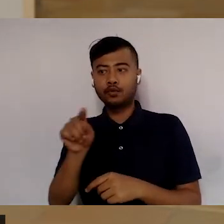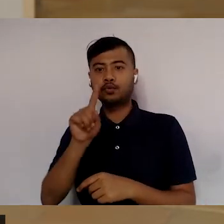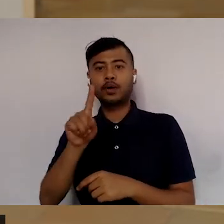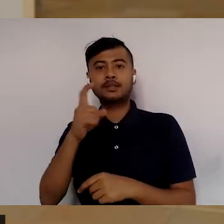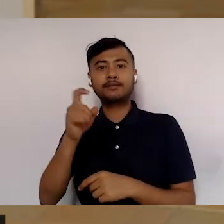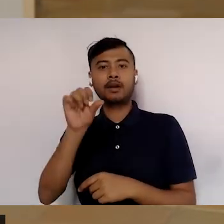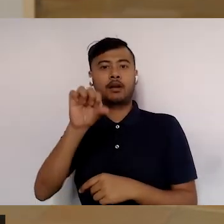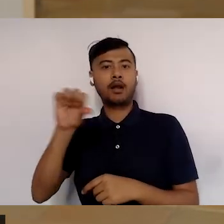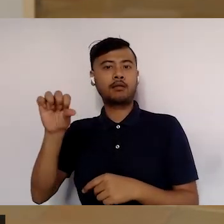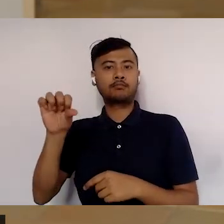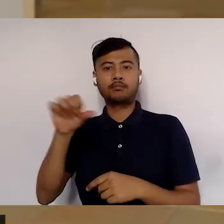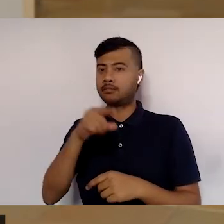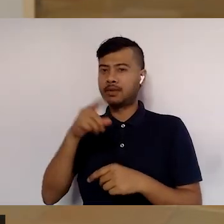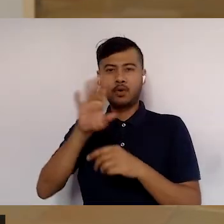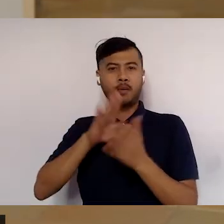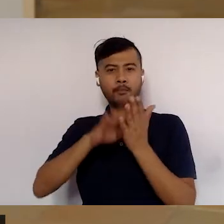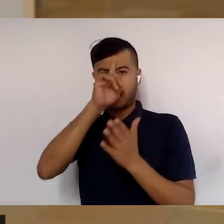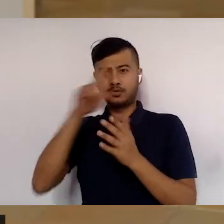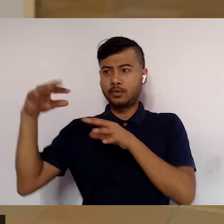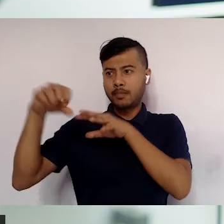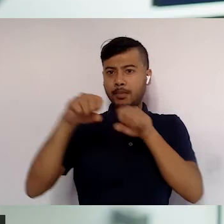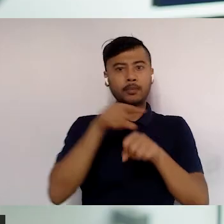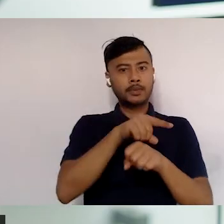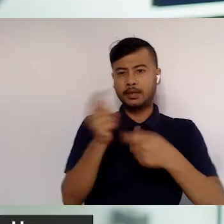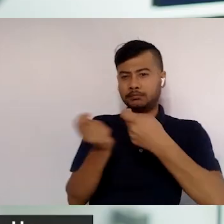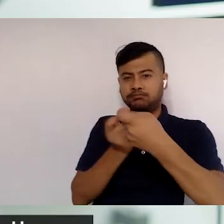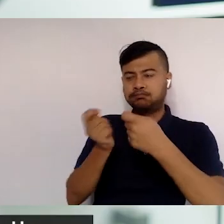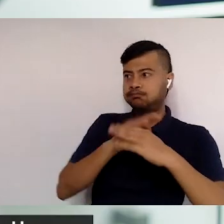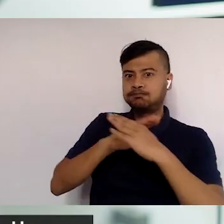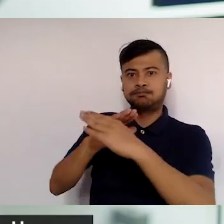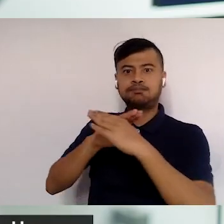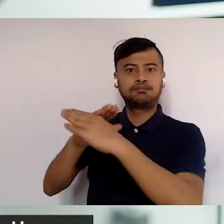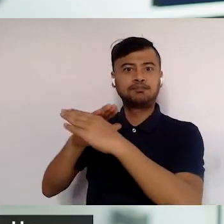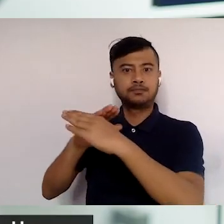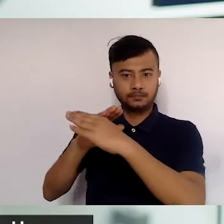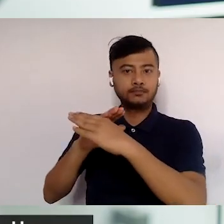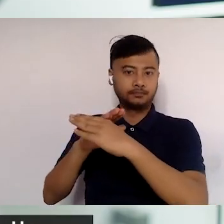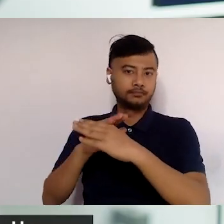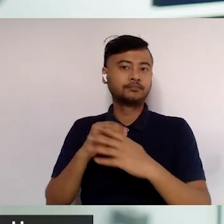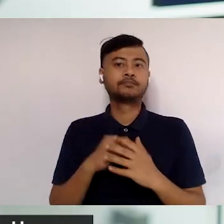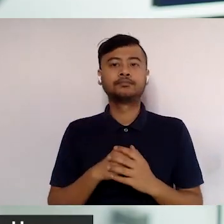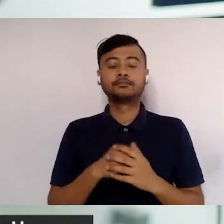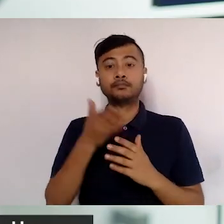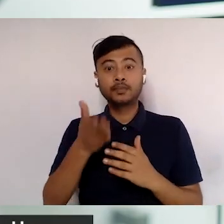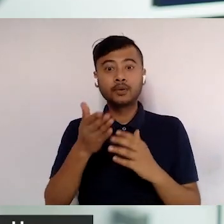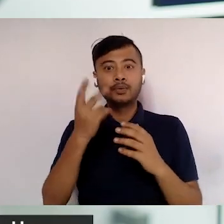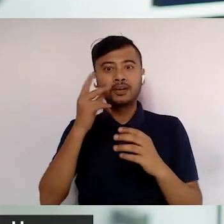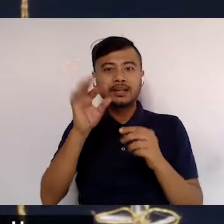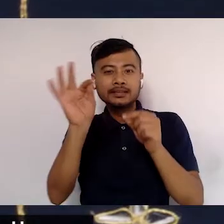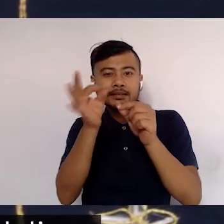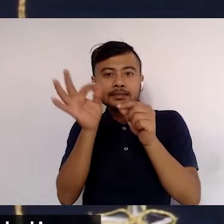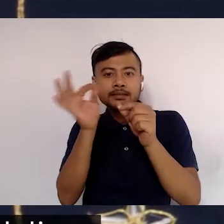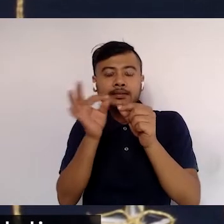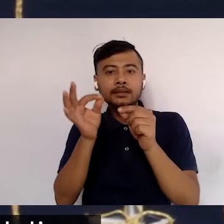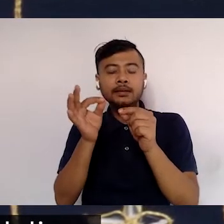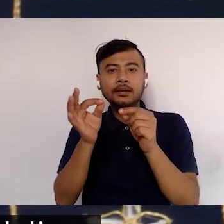1799, trying to stop them taking control of Mysore. Let's take a look at the craftsmanship and what it tells us.